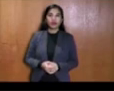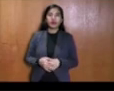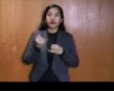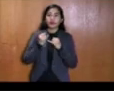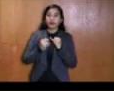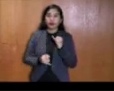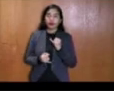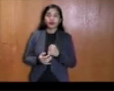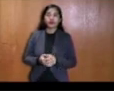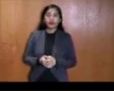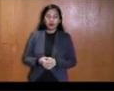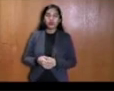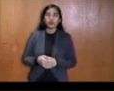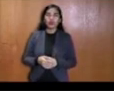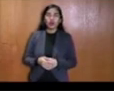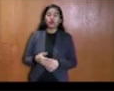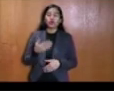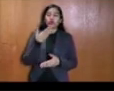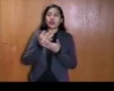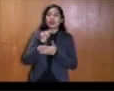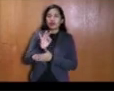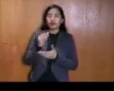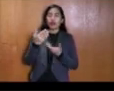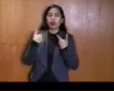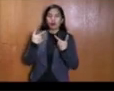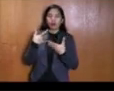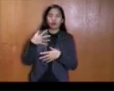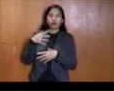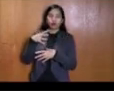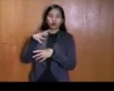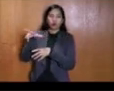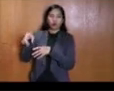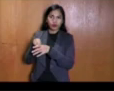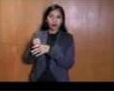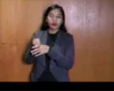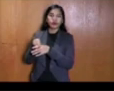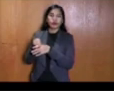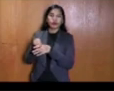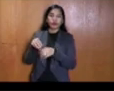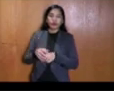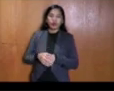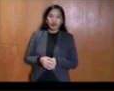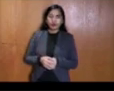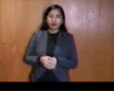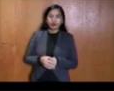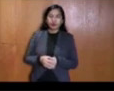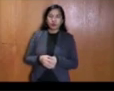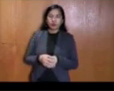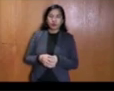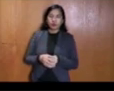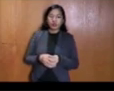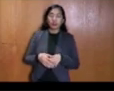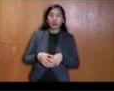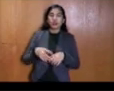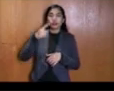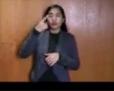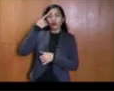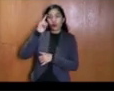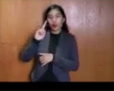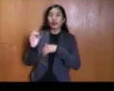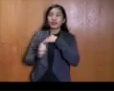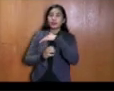lastly, it would be really great to incorporate curricular elements of data and on climate into primary, secondary, and